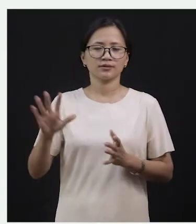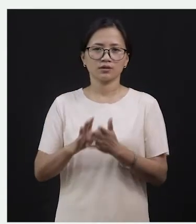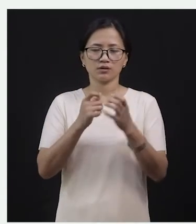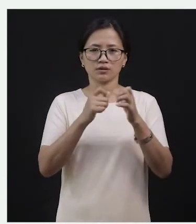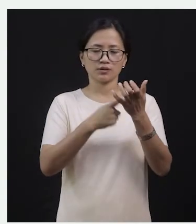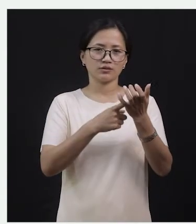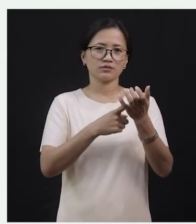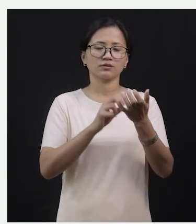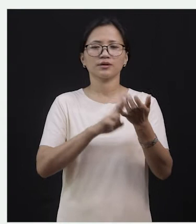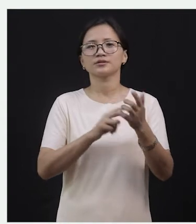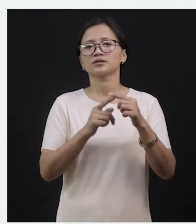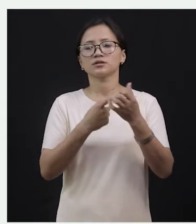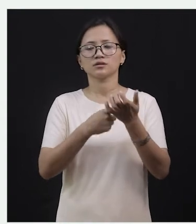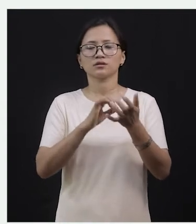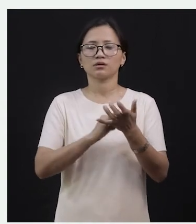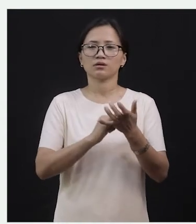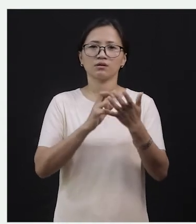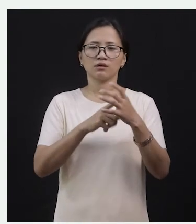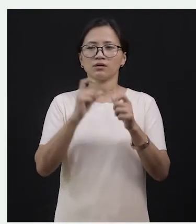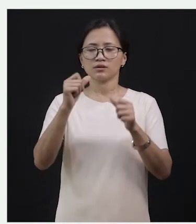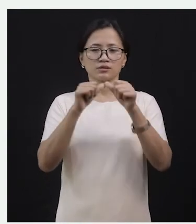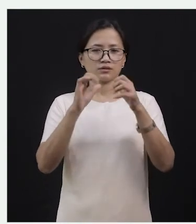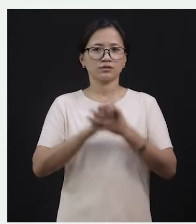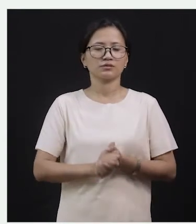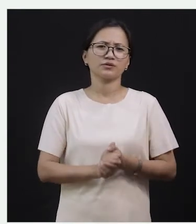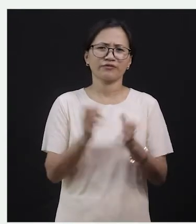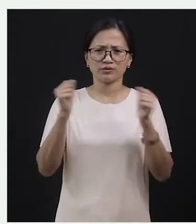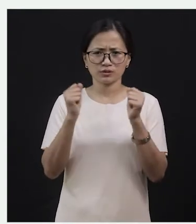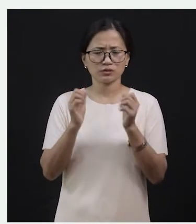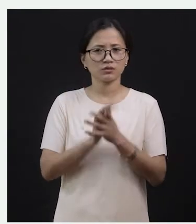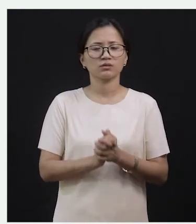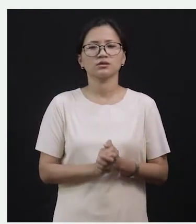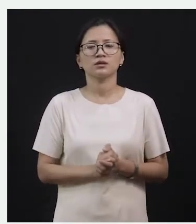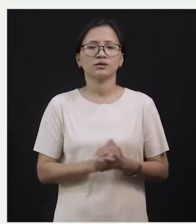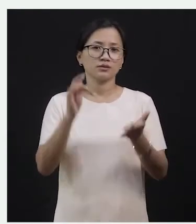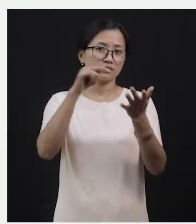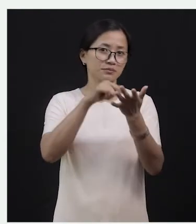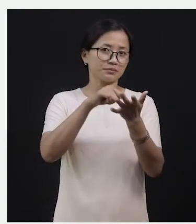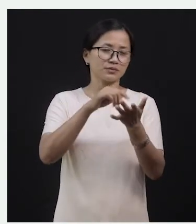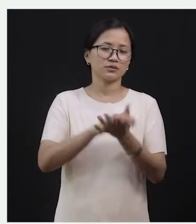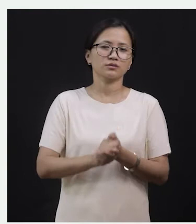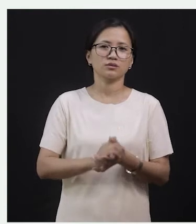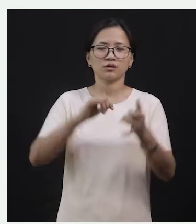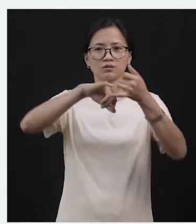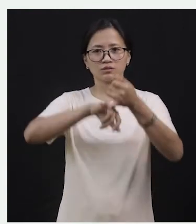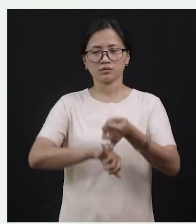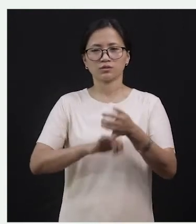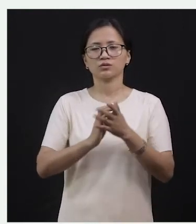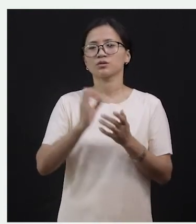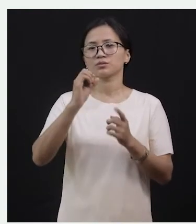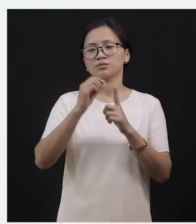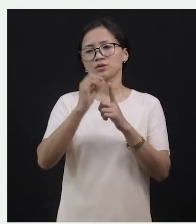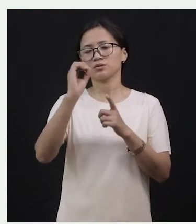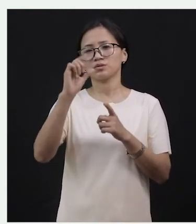you that this is a very cold continent, and it is located in this South Pole. Now